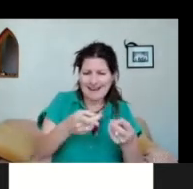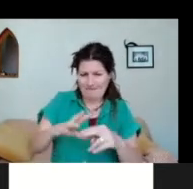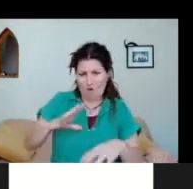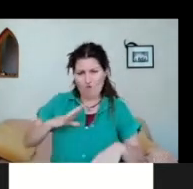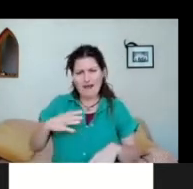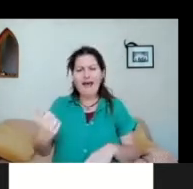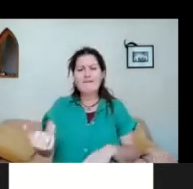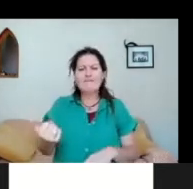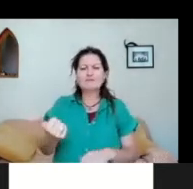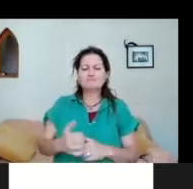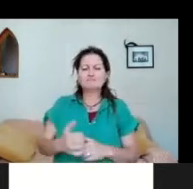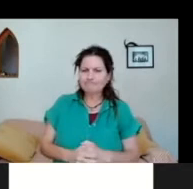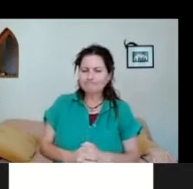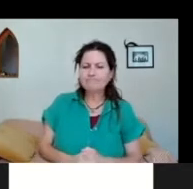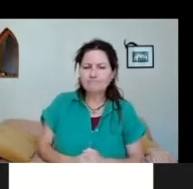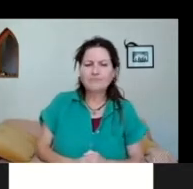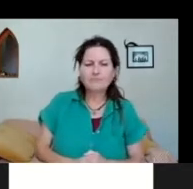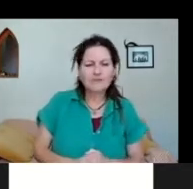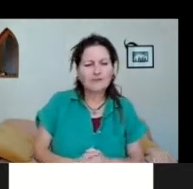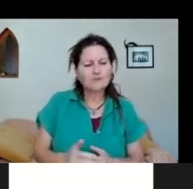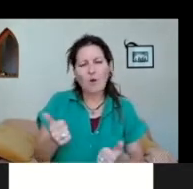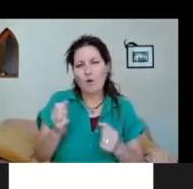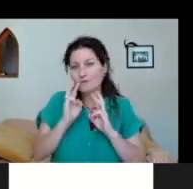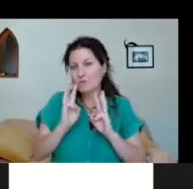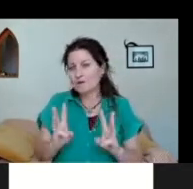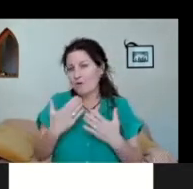intrinsic links with communities, that's wonderful. Thank you.